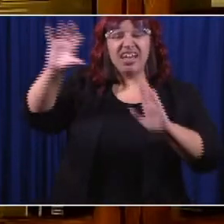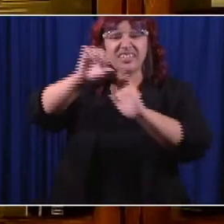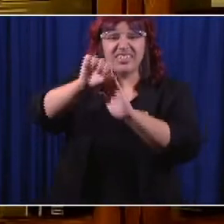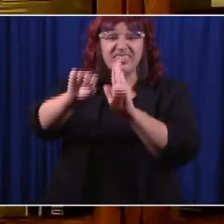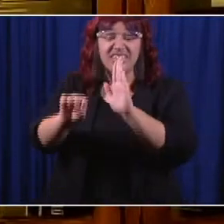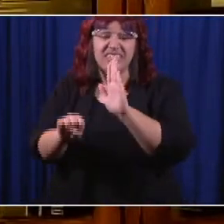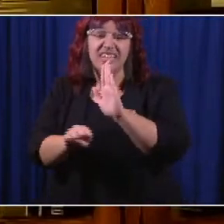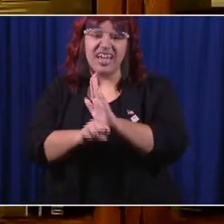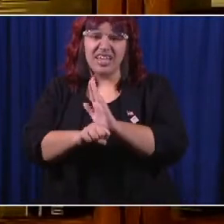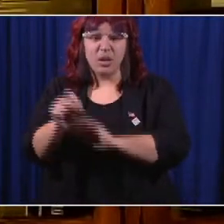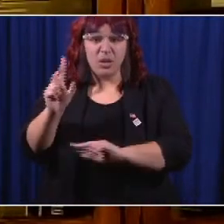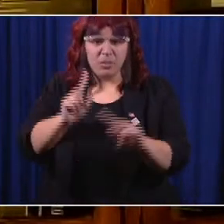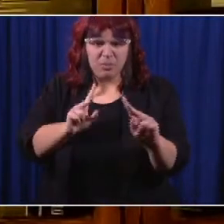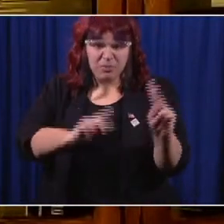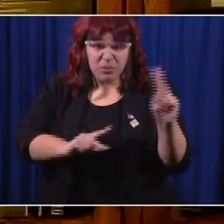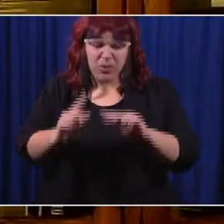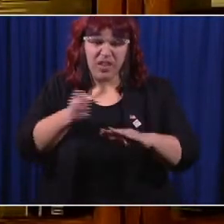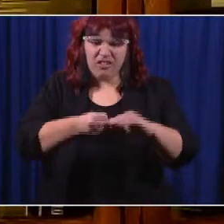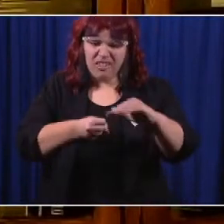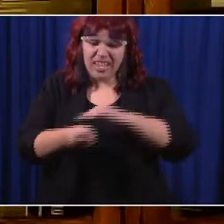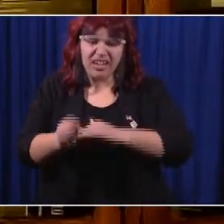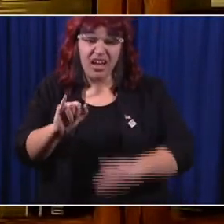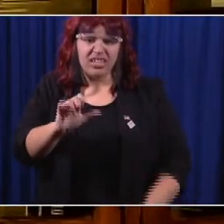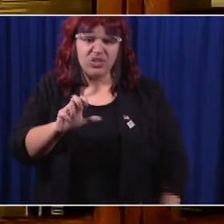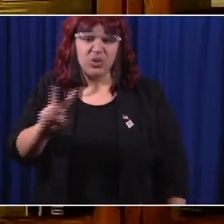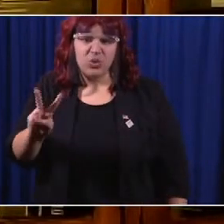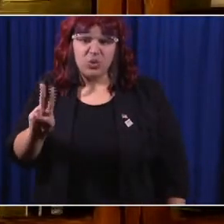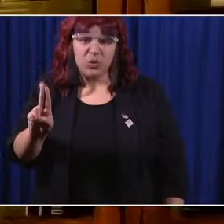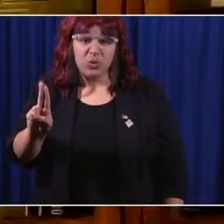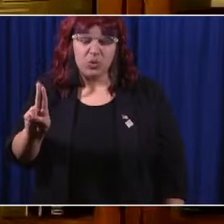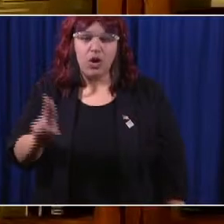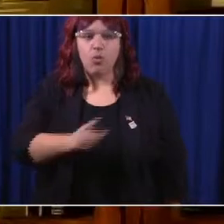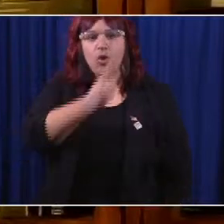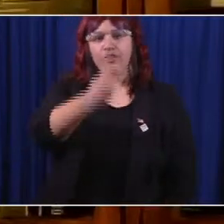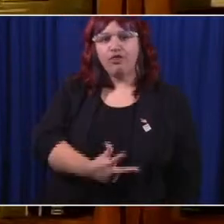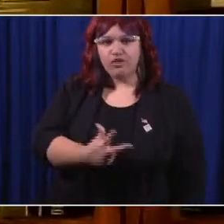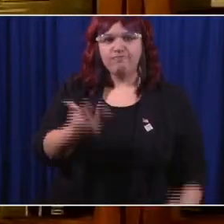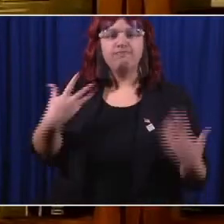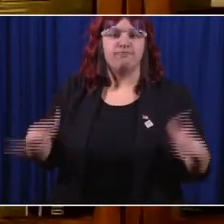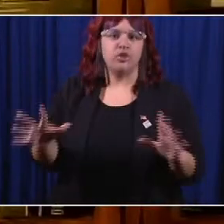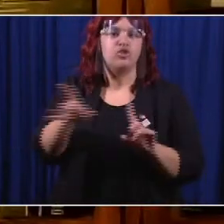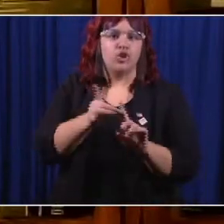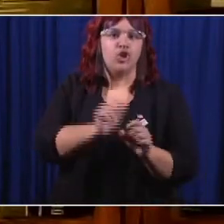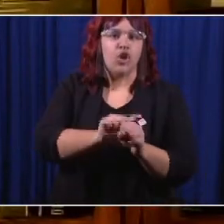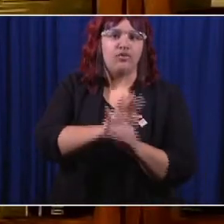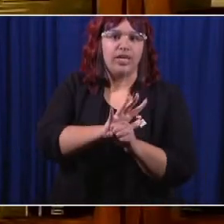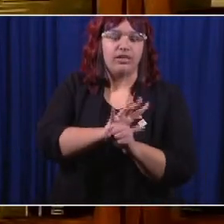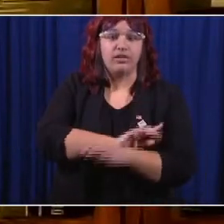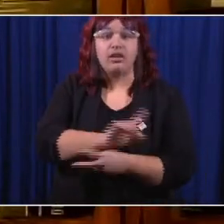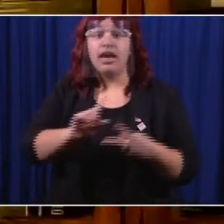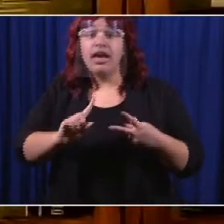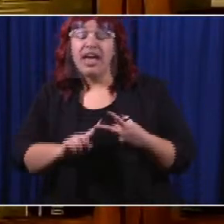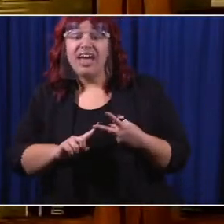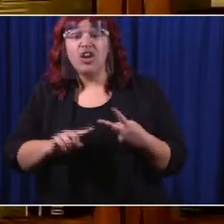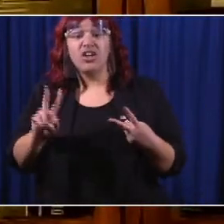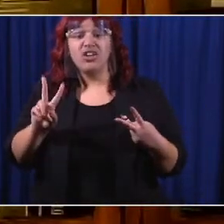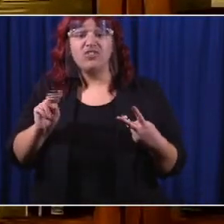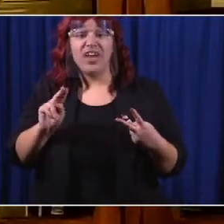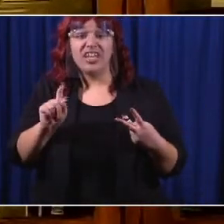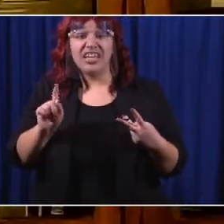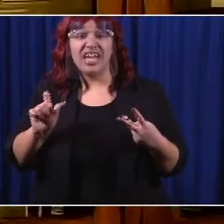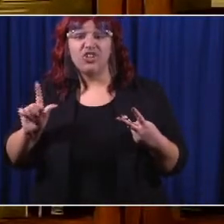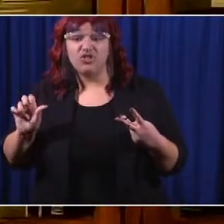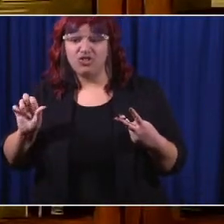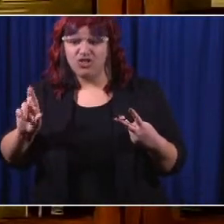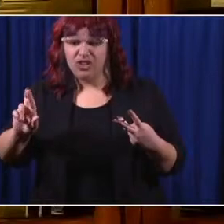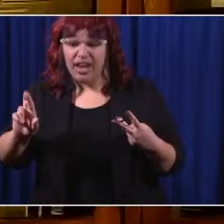an ICU have COVID. 1 out of every 3 patients on a ventilator across the state has COVID. That's called